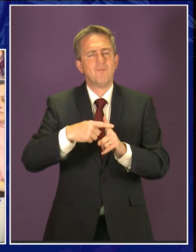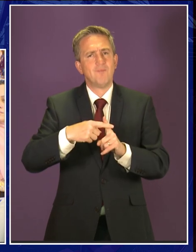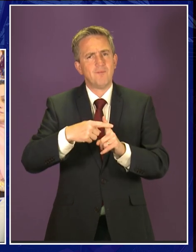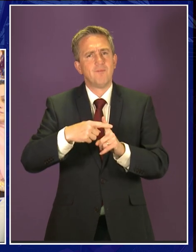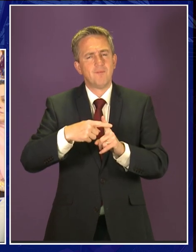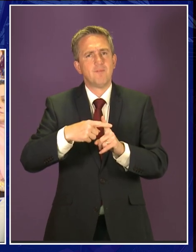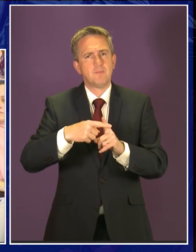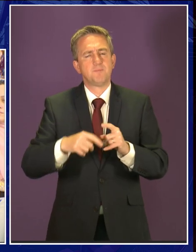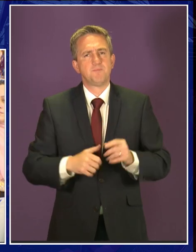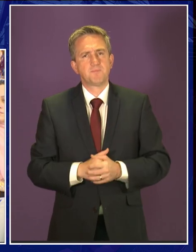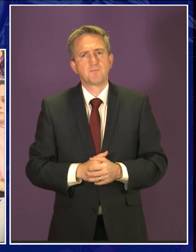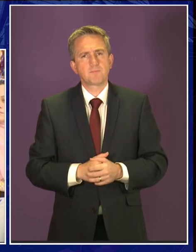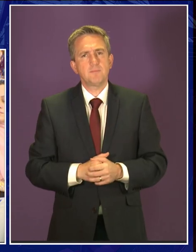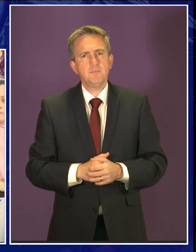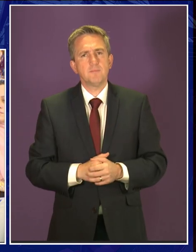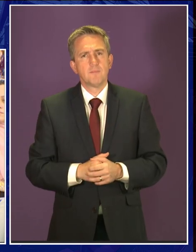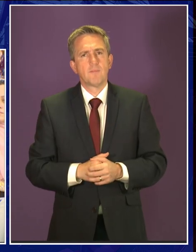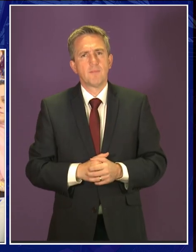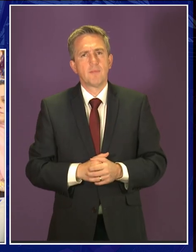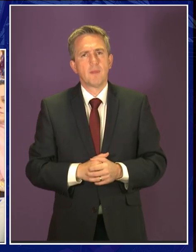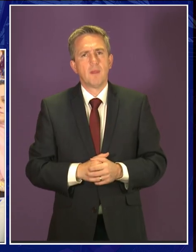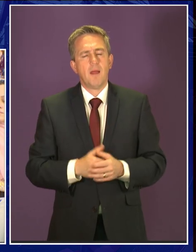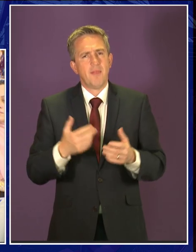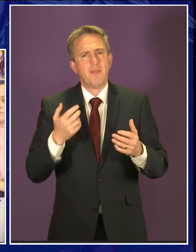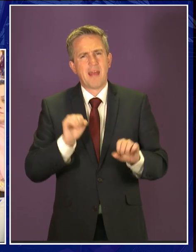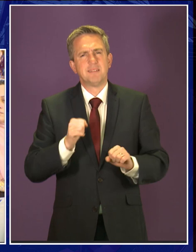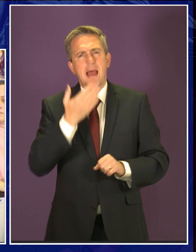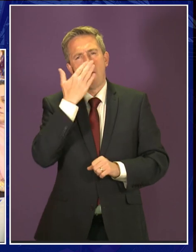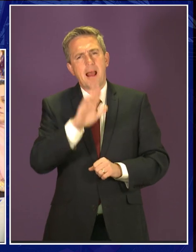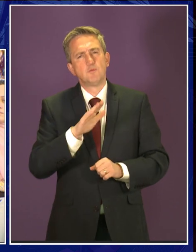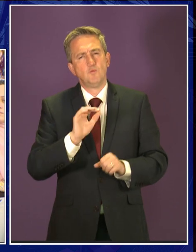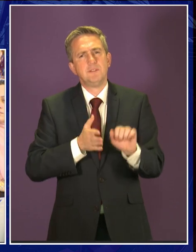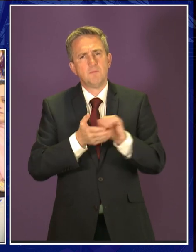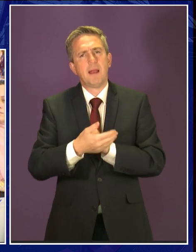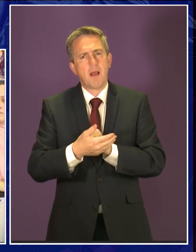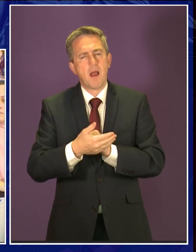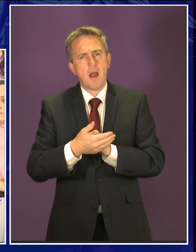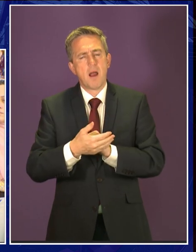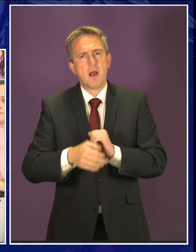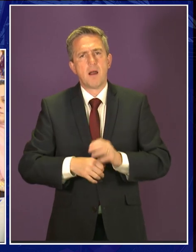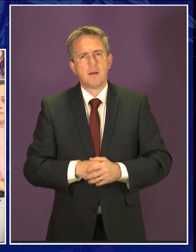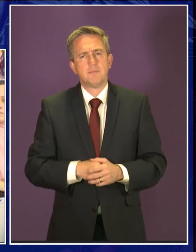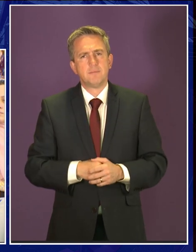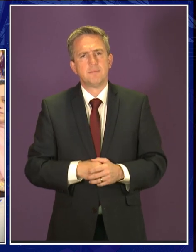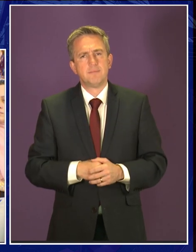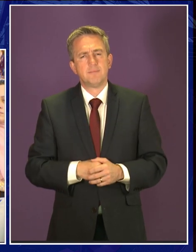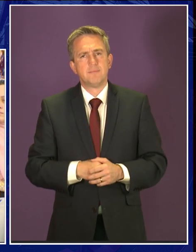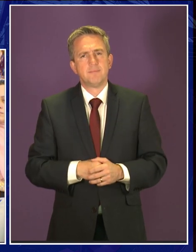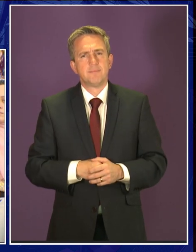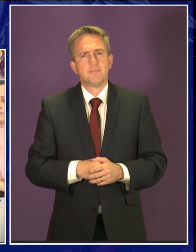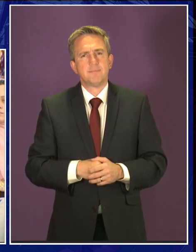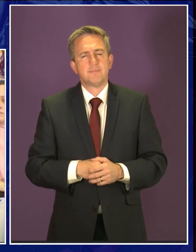it really speaks to how we operate. And I think on a global scale,